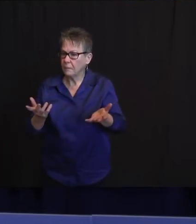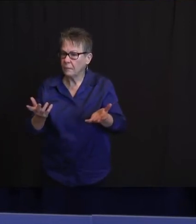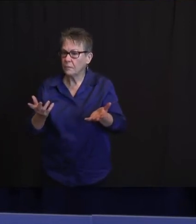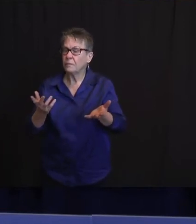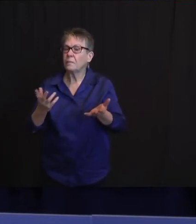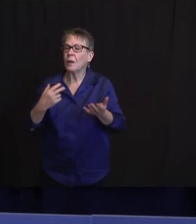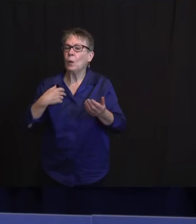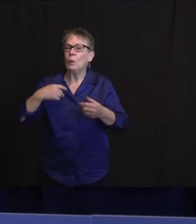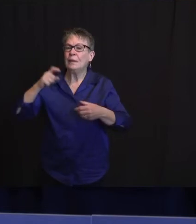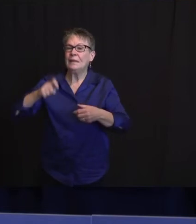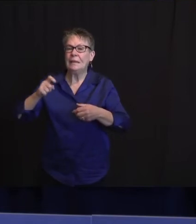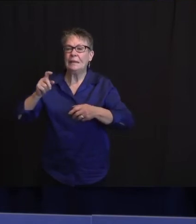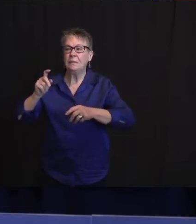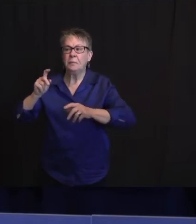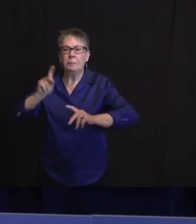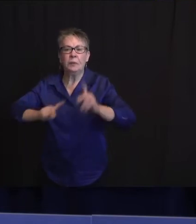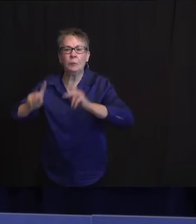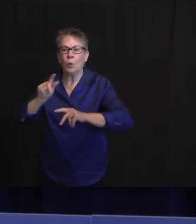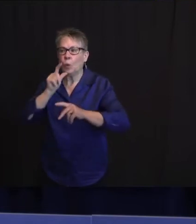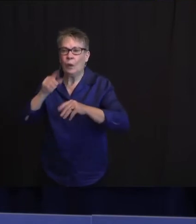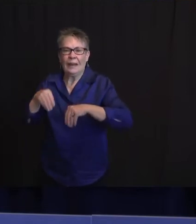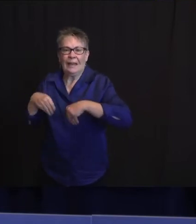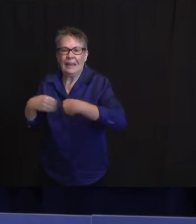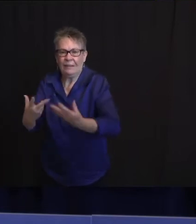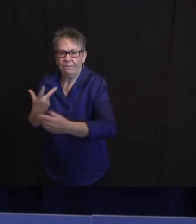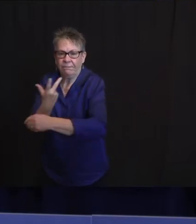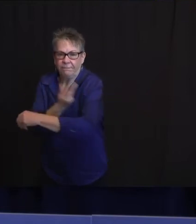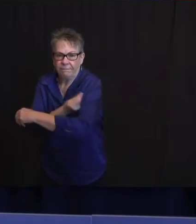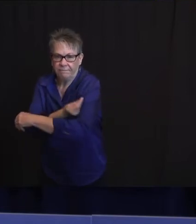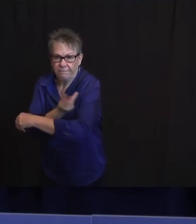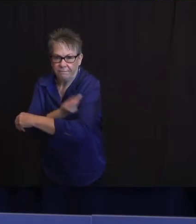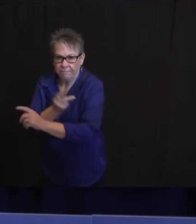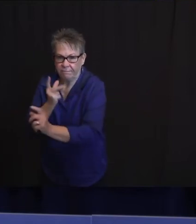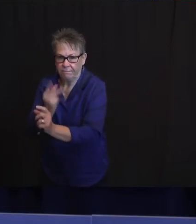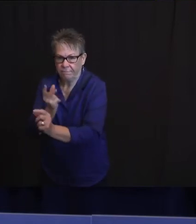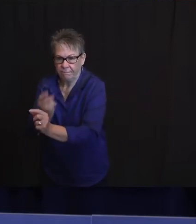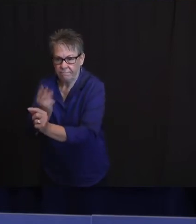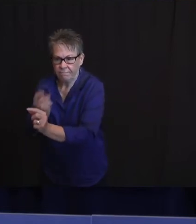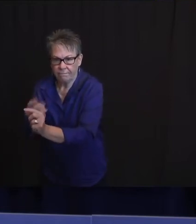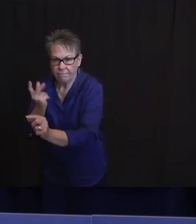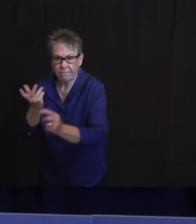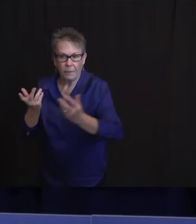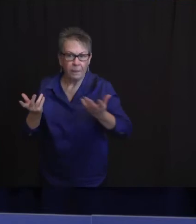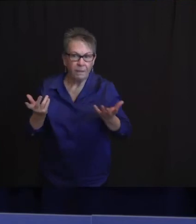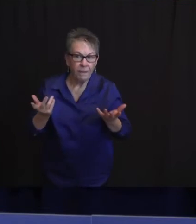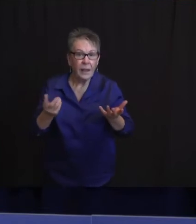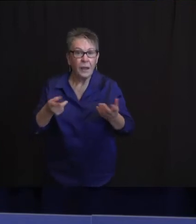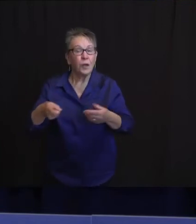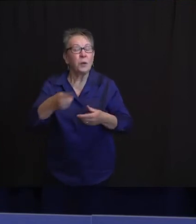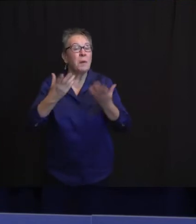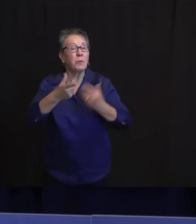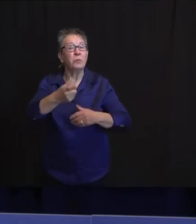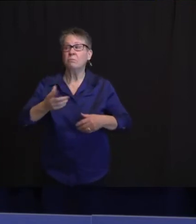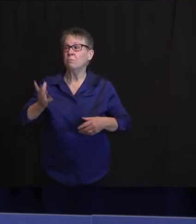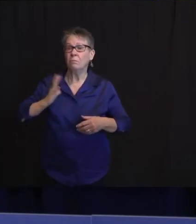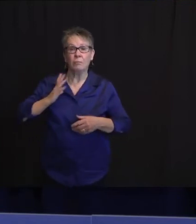the mega sites. So I encourage particularly recently retired individuals to sign up.